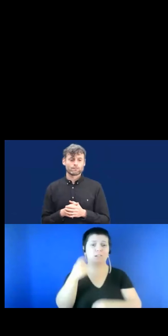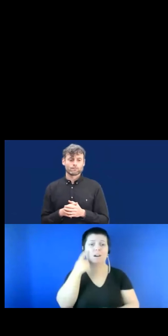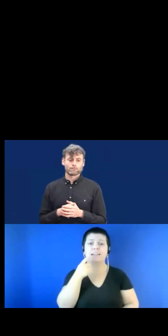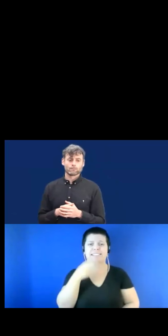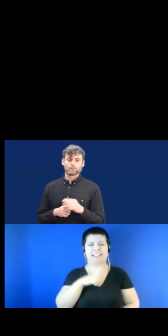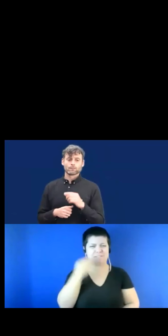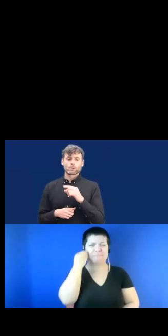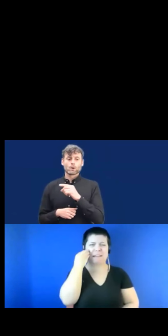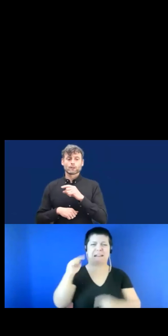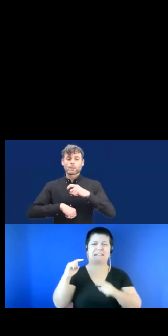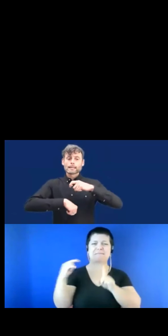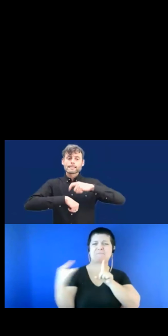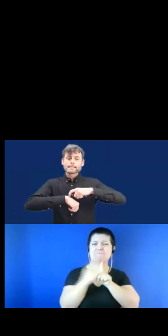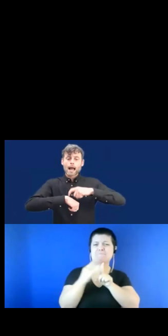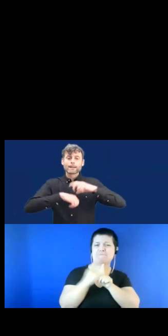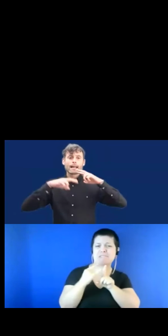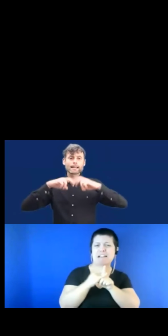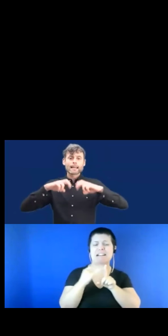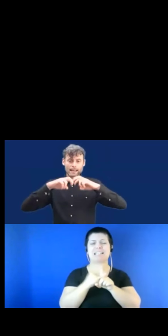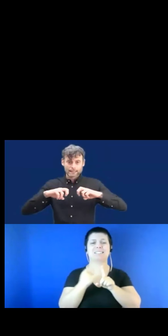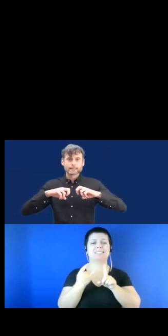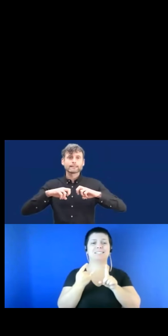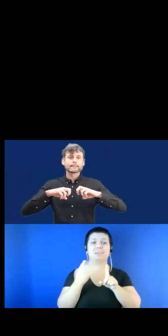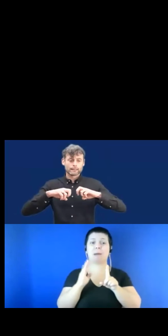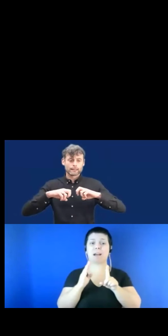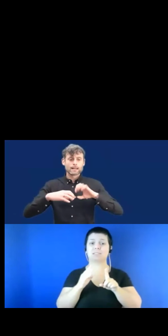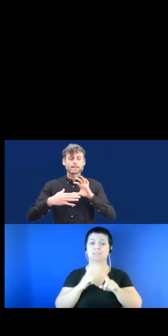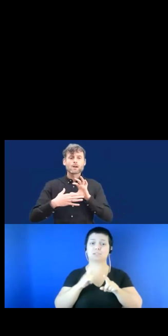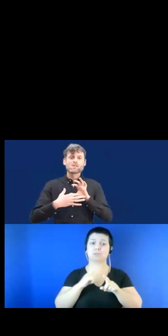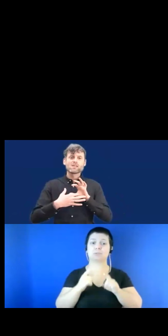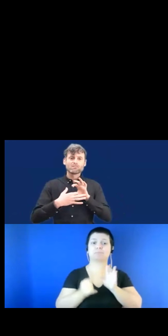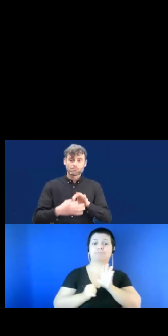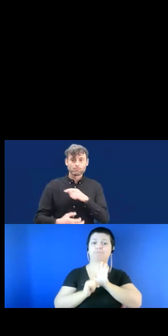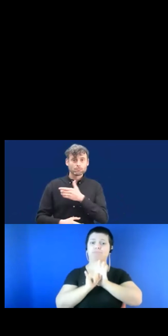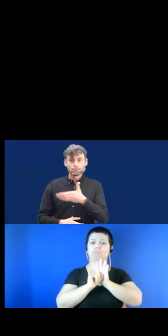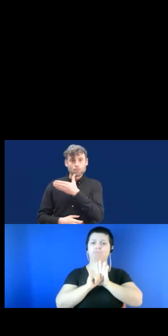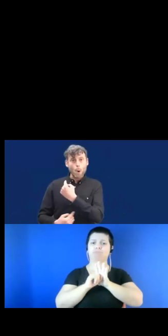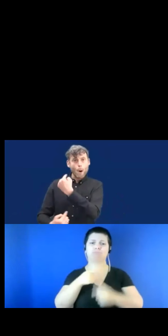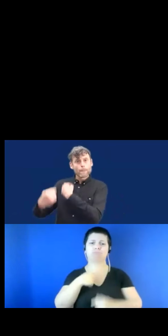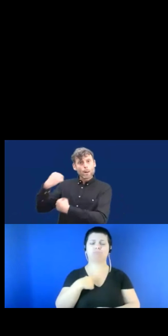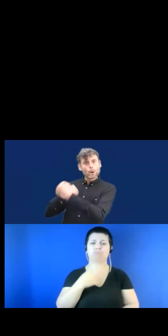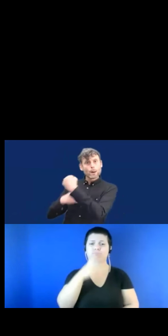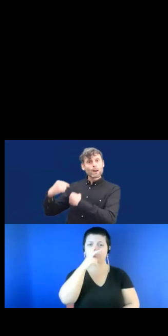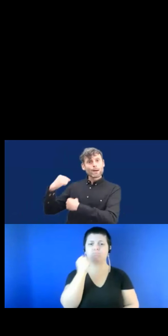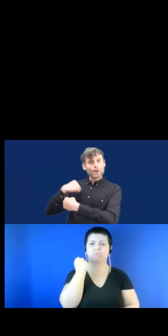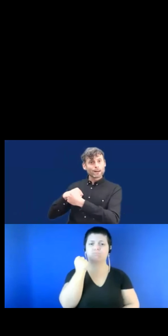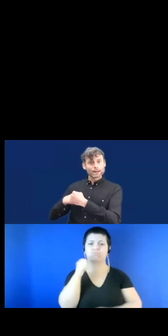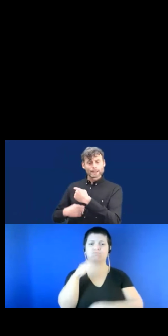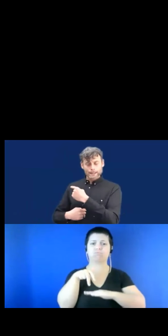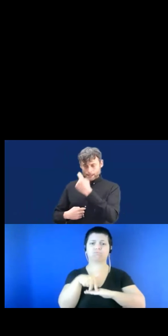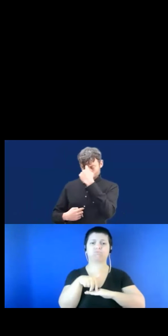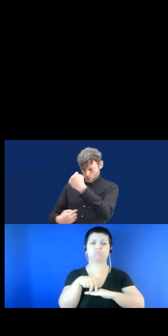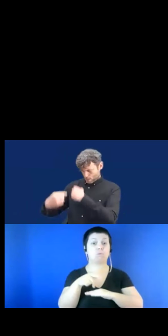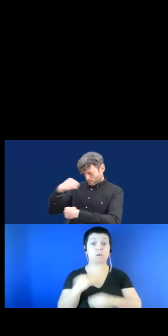a pertinent identity as a pertinent identity resource. This was very important for him in building up his